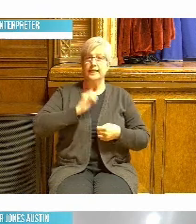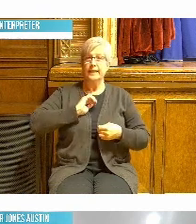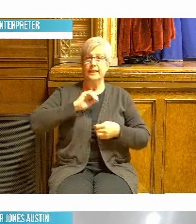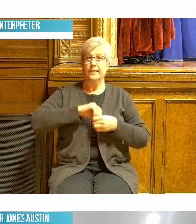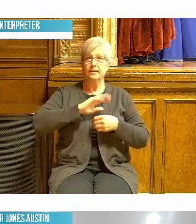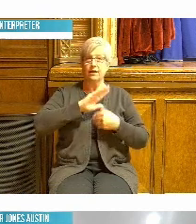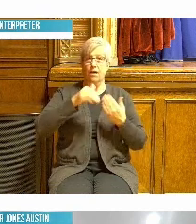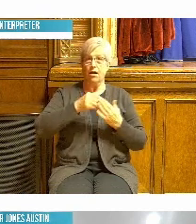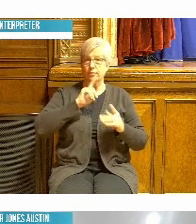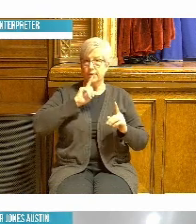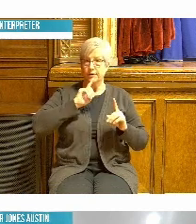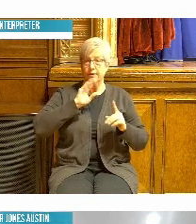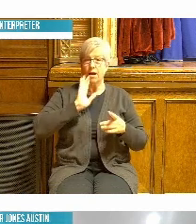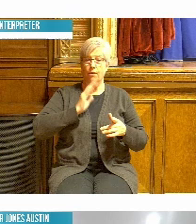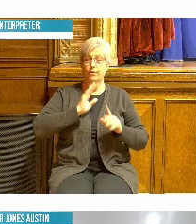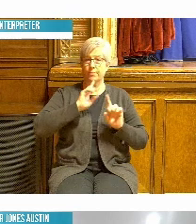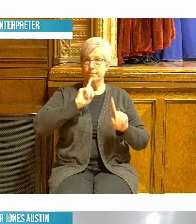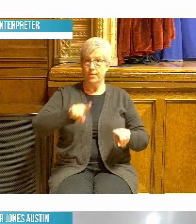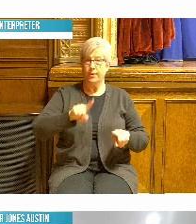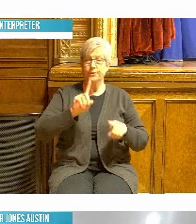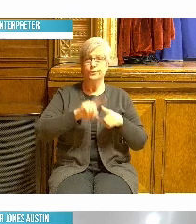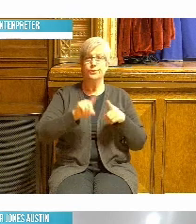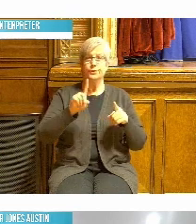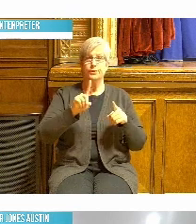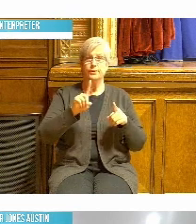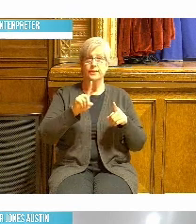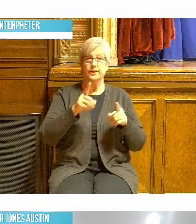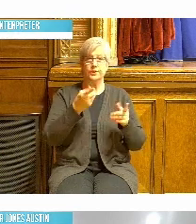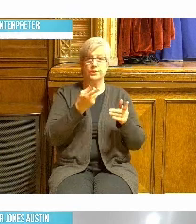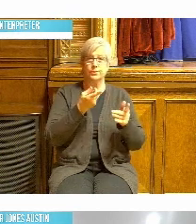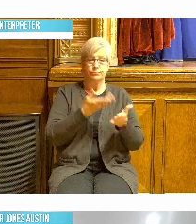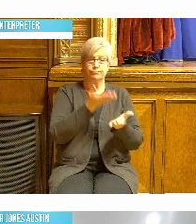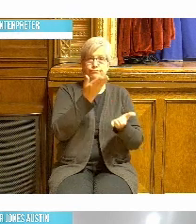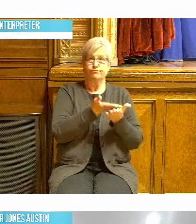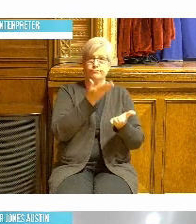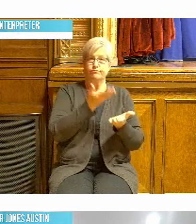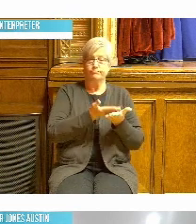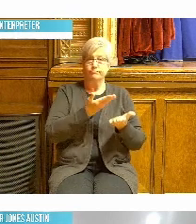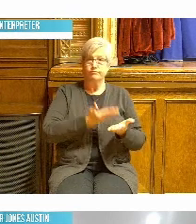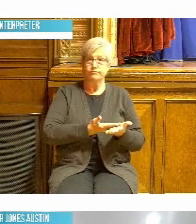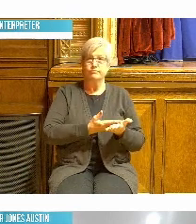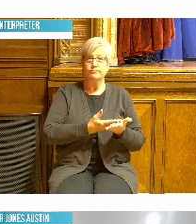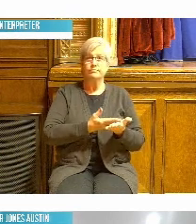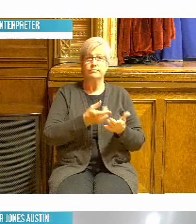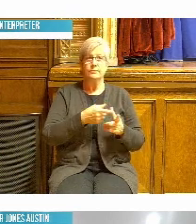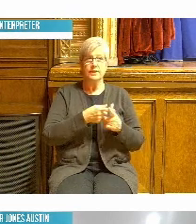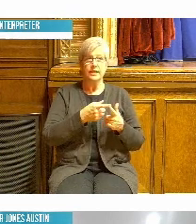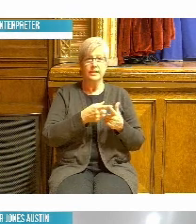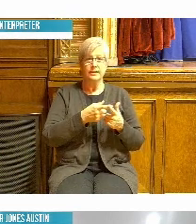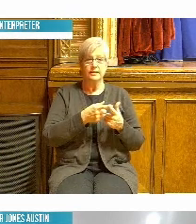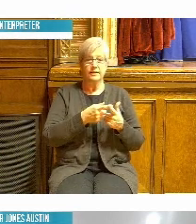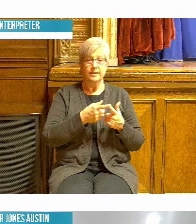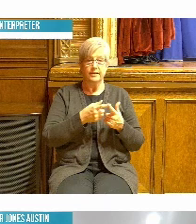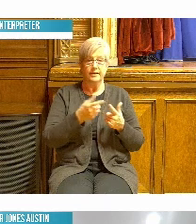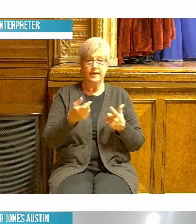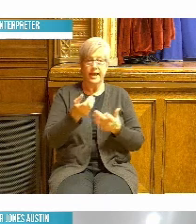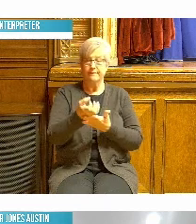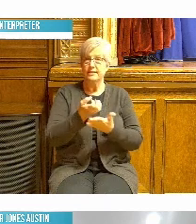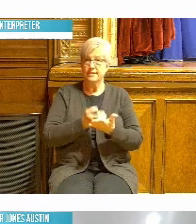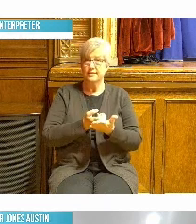our report, to bear witness and gather